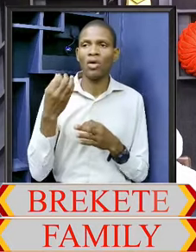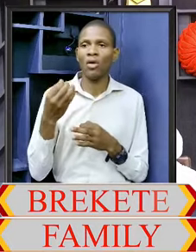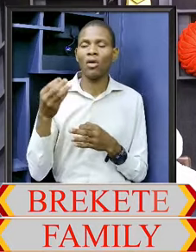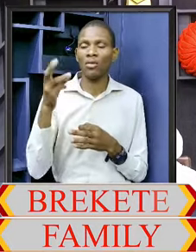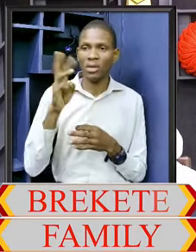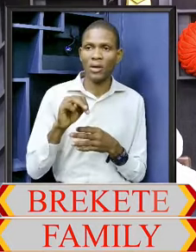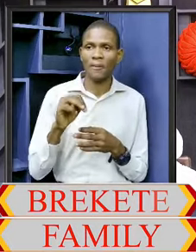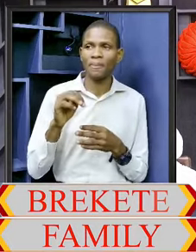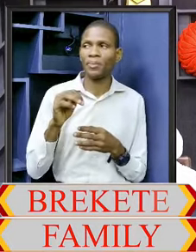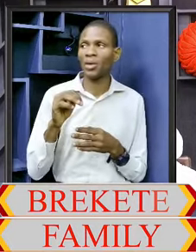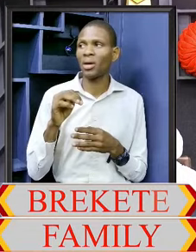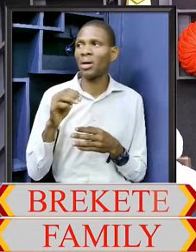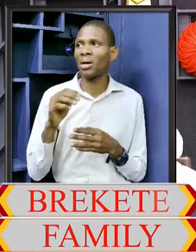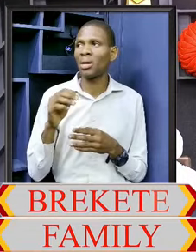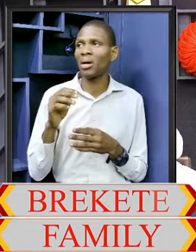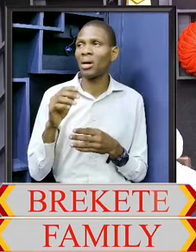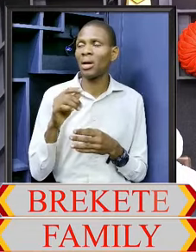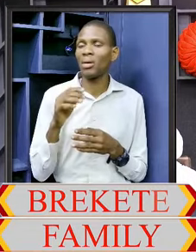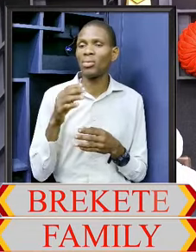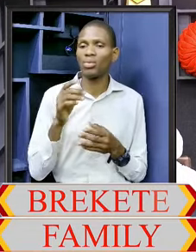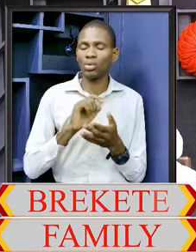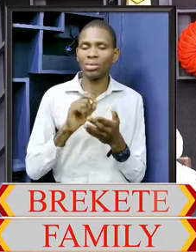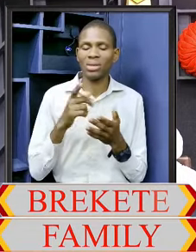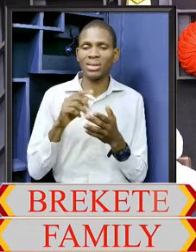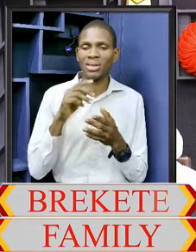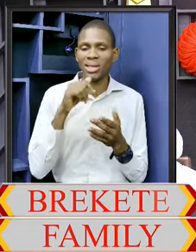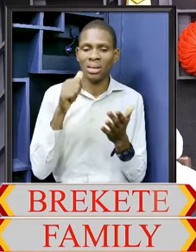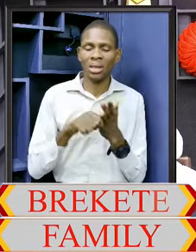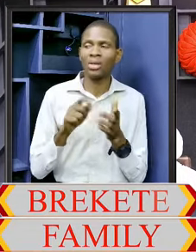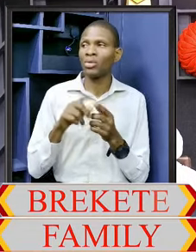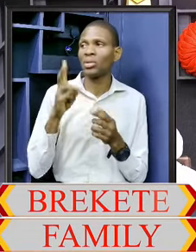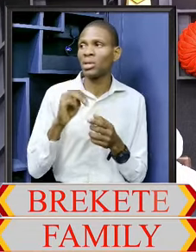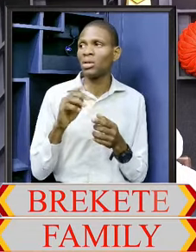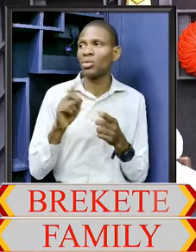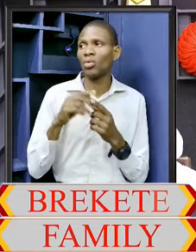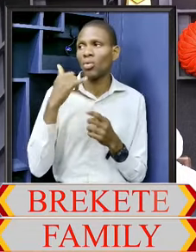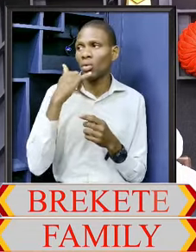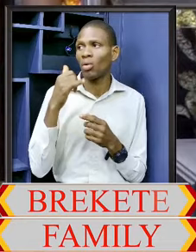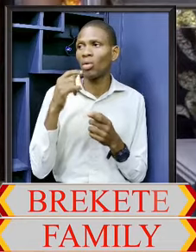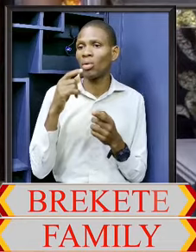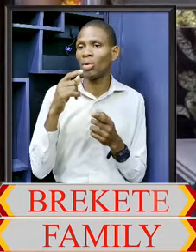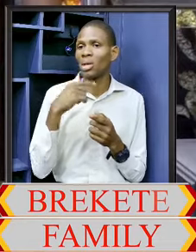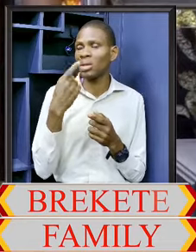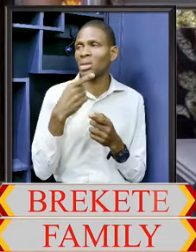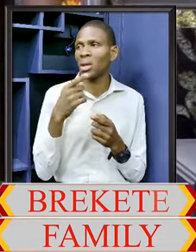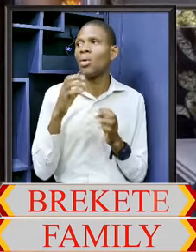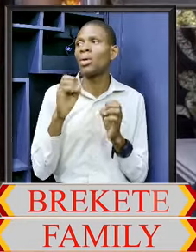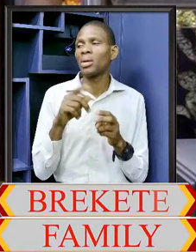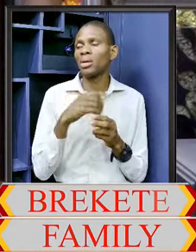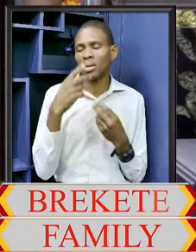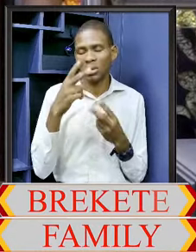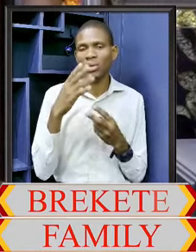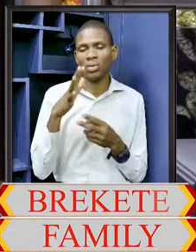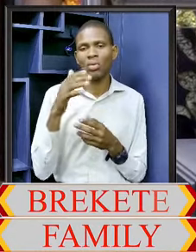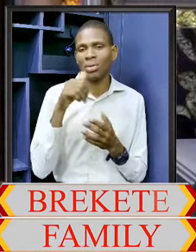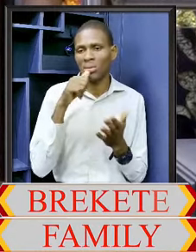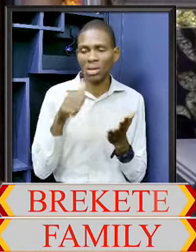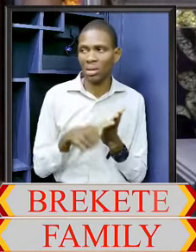of them, after we wrote that letter to them, even to call and say, okay, we have seen your